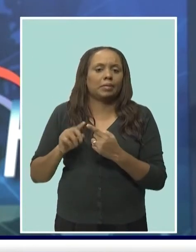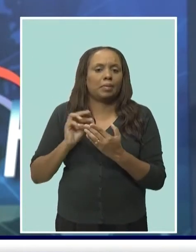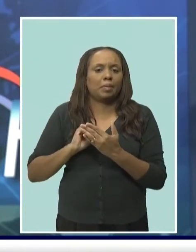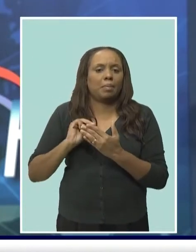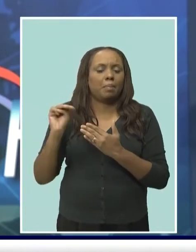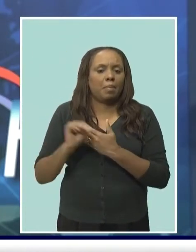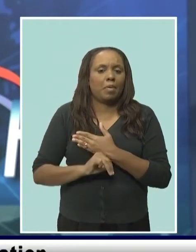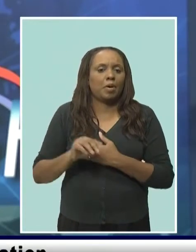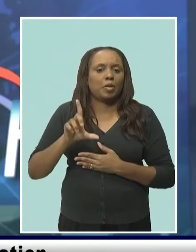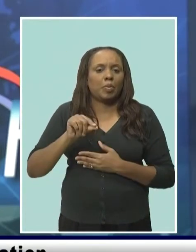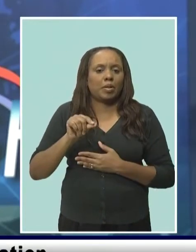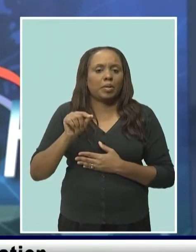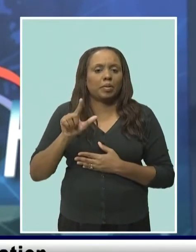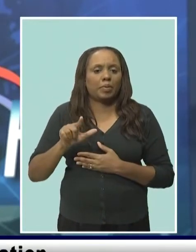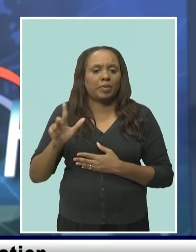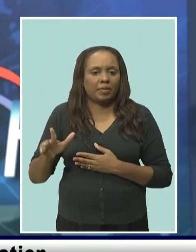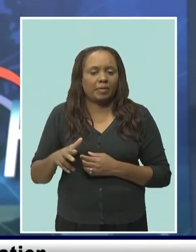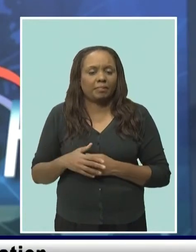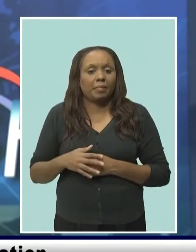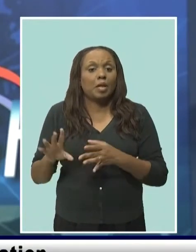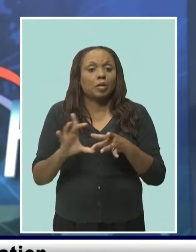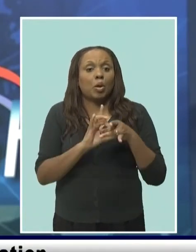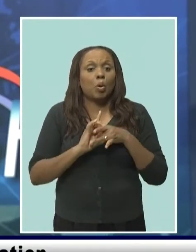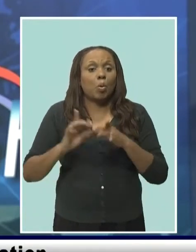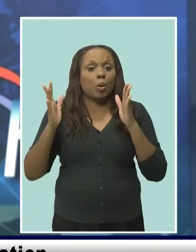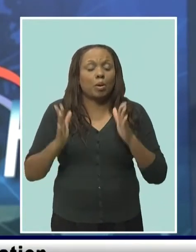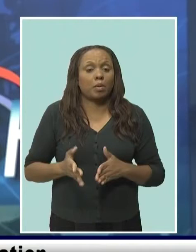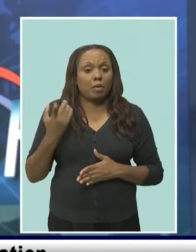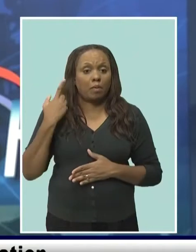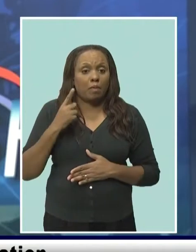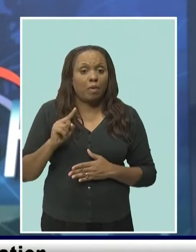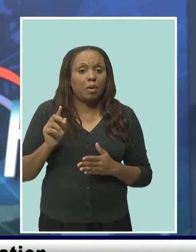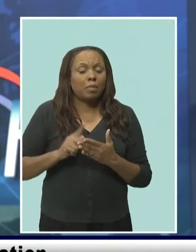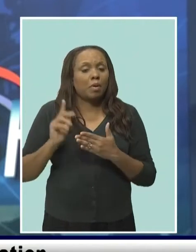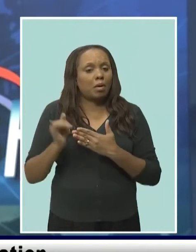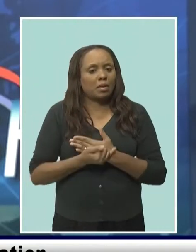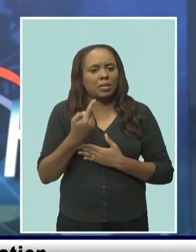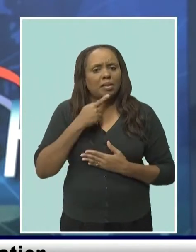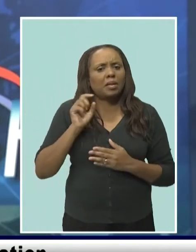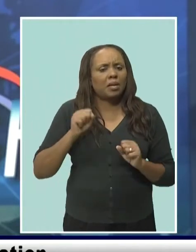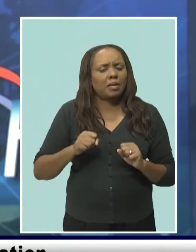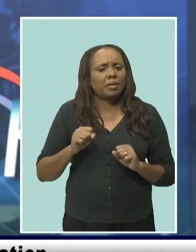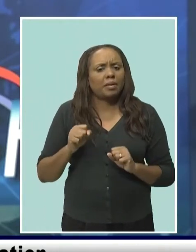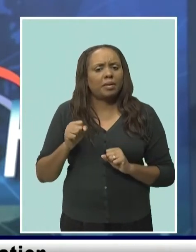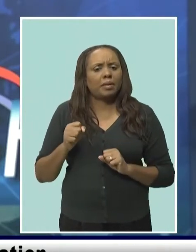Planting Project, Dwayne Phillips, says interested individuals can use the website